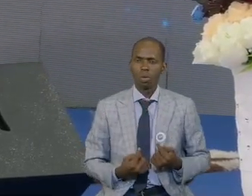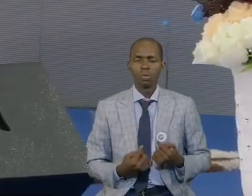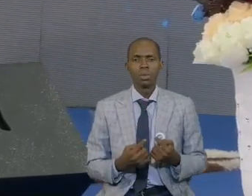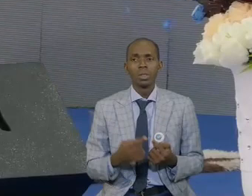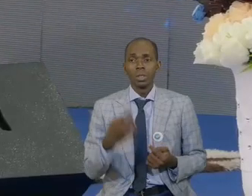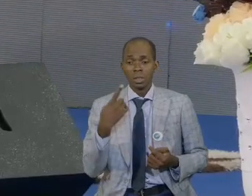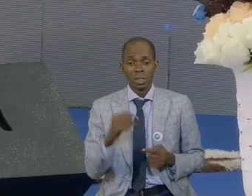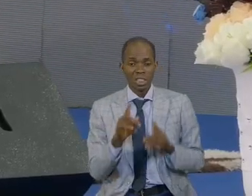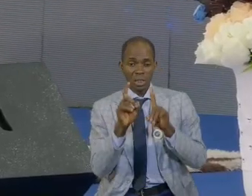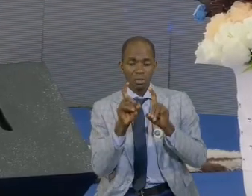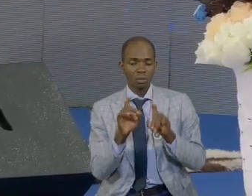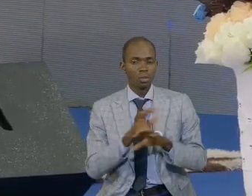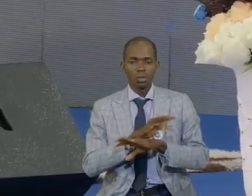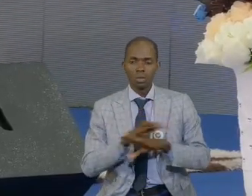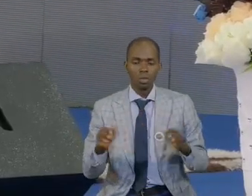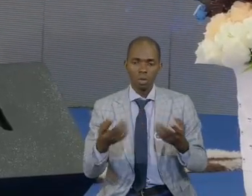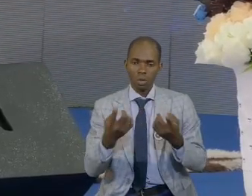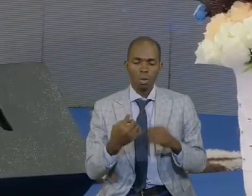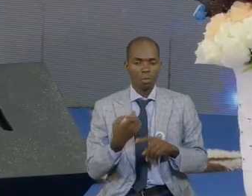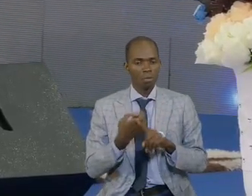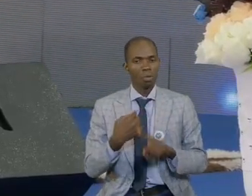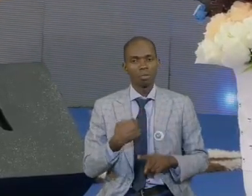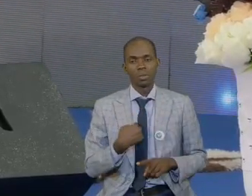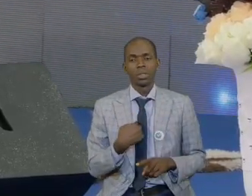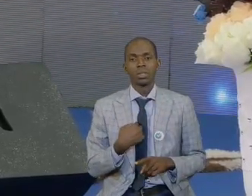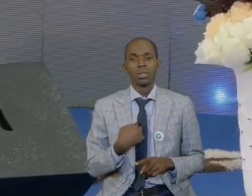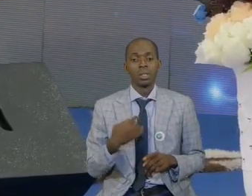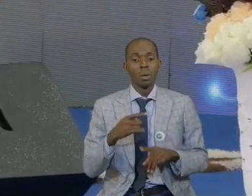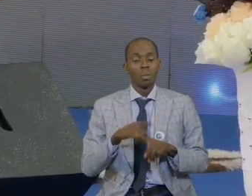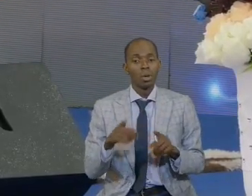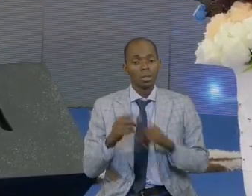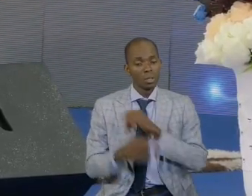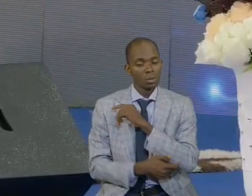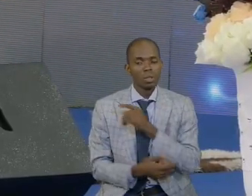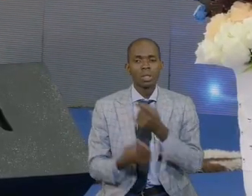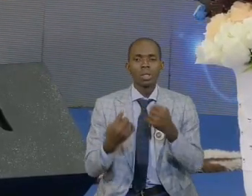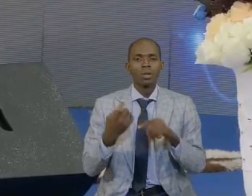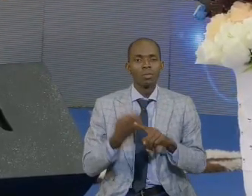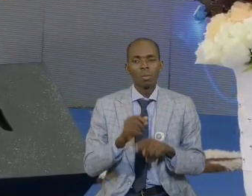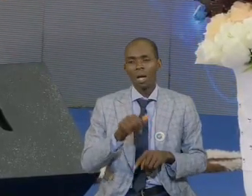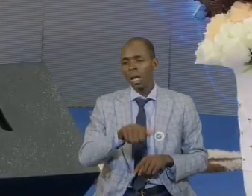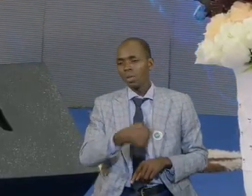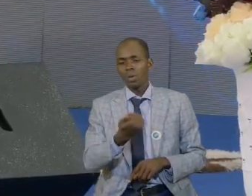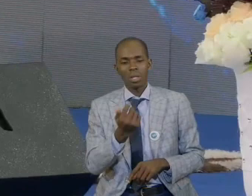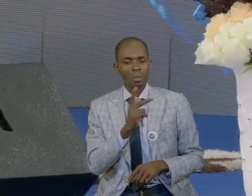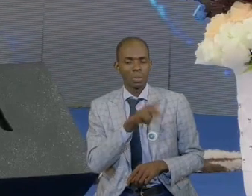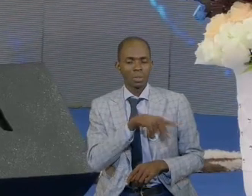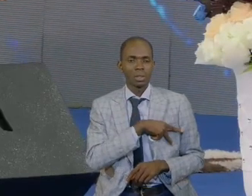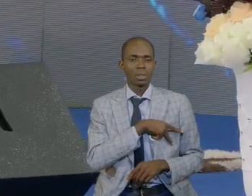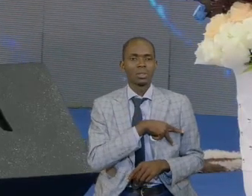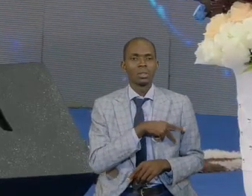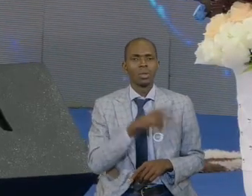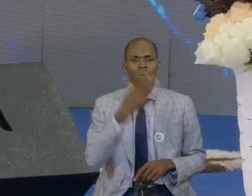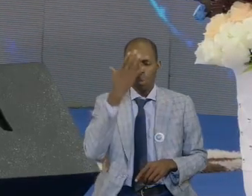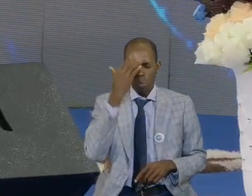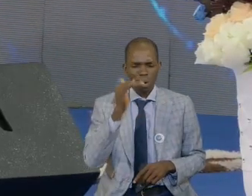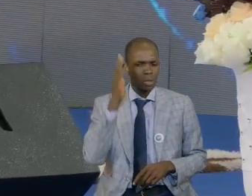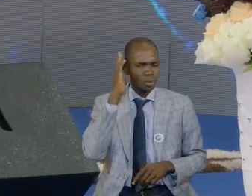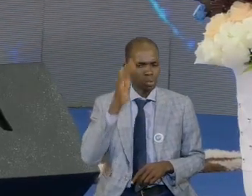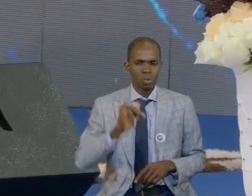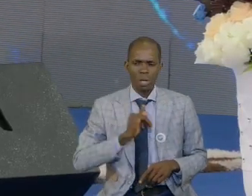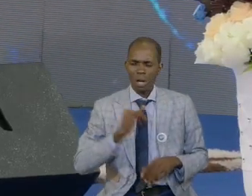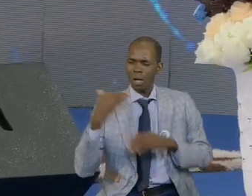me. It came from another personality. Why should I carry his